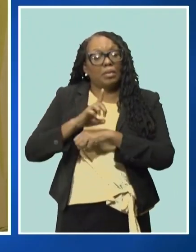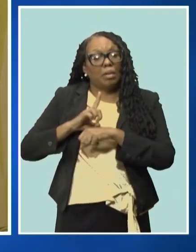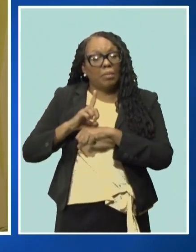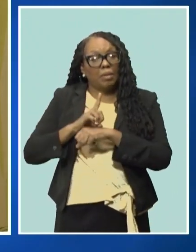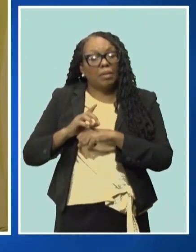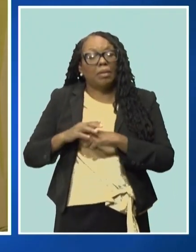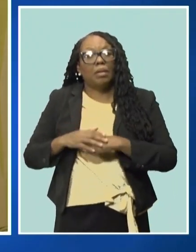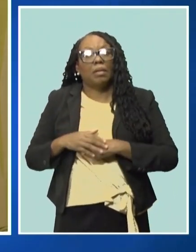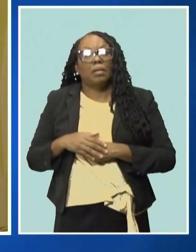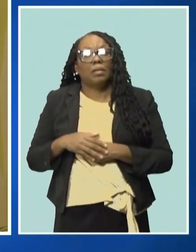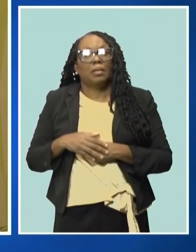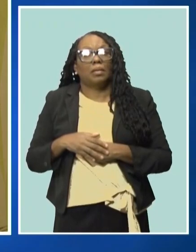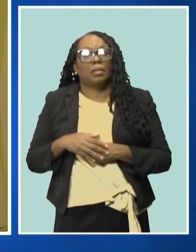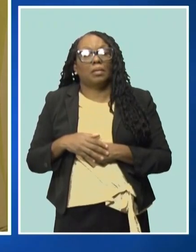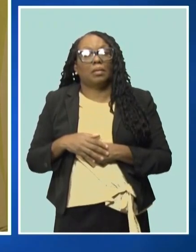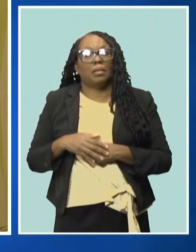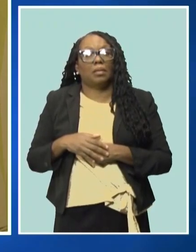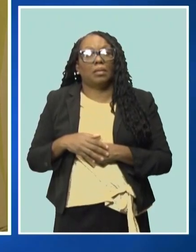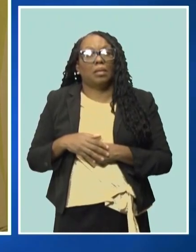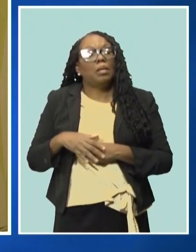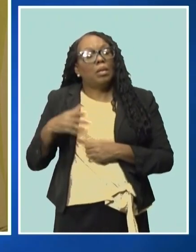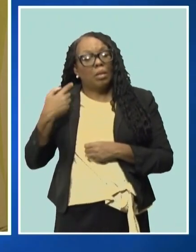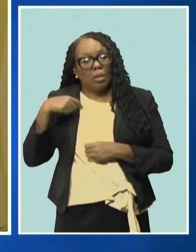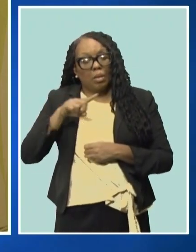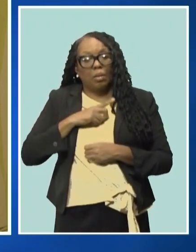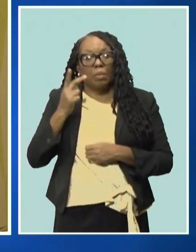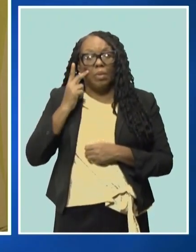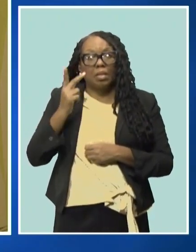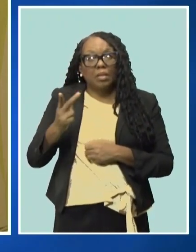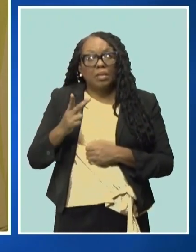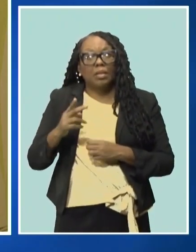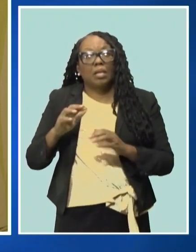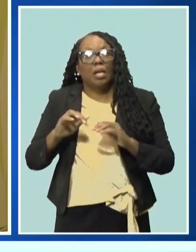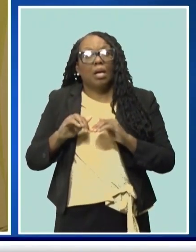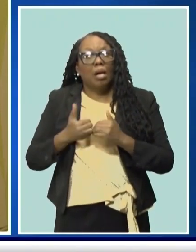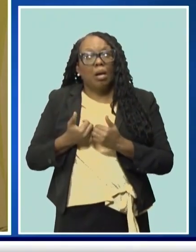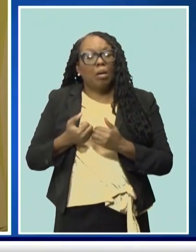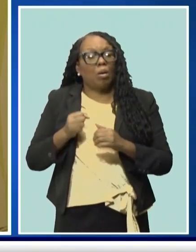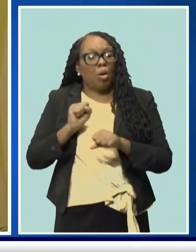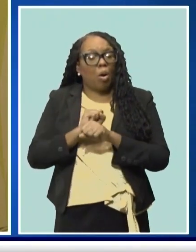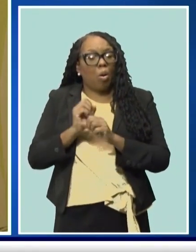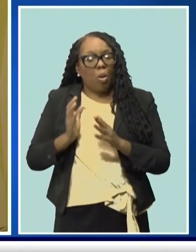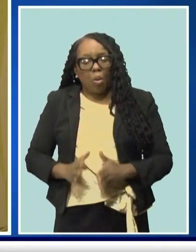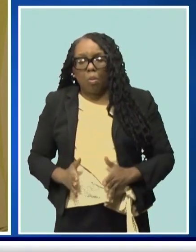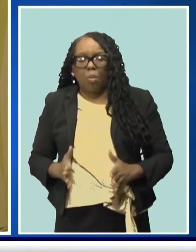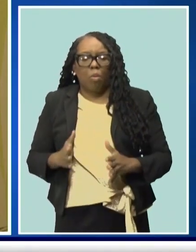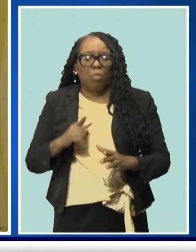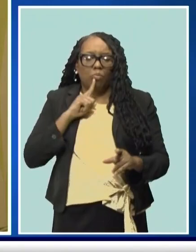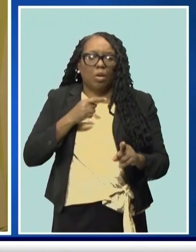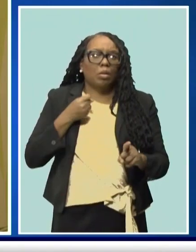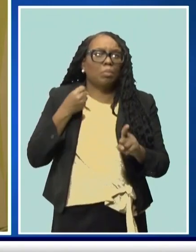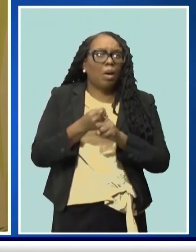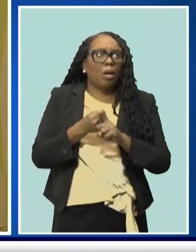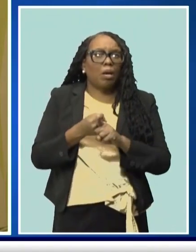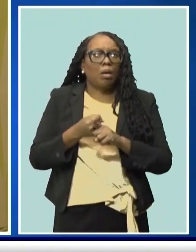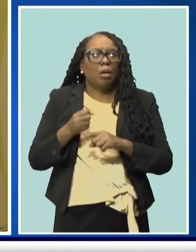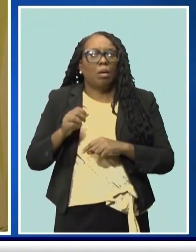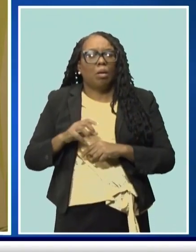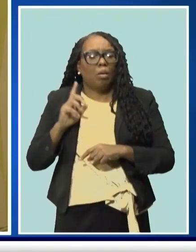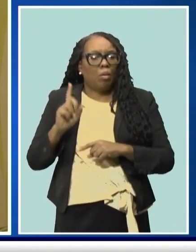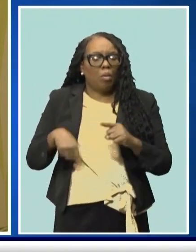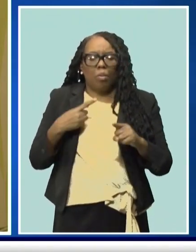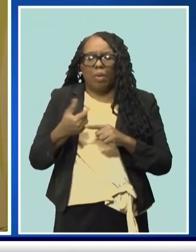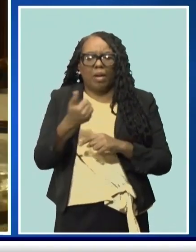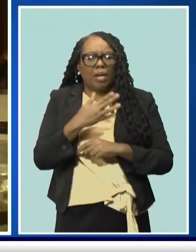the nation's GDP was wiped out. That impacts workers because it means that stores are